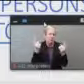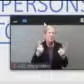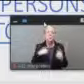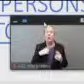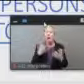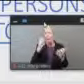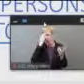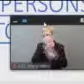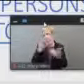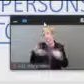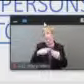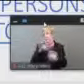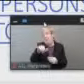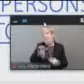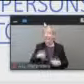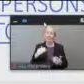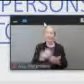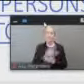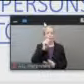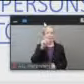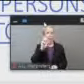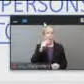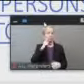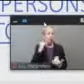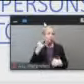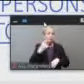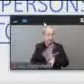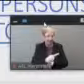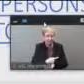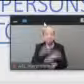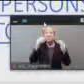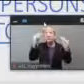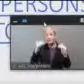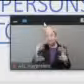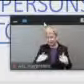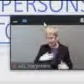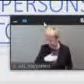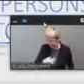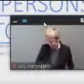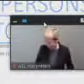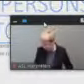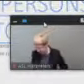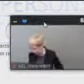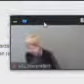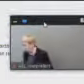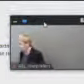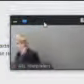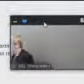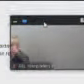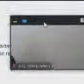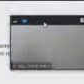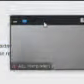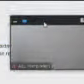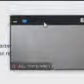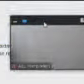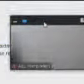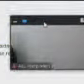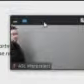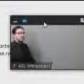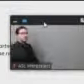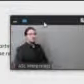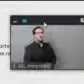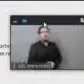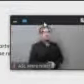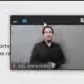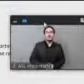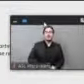that. That's news of the day being today. Next slide, please, Alex. We've got just our